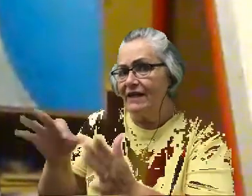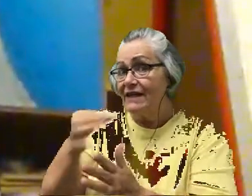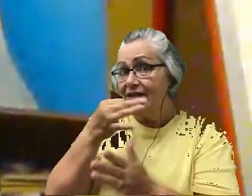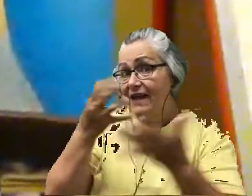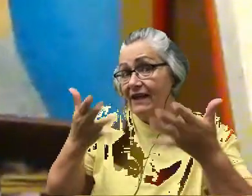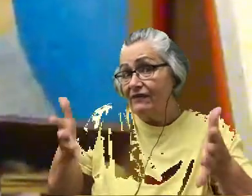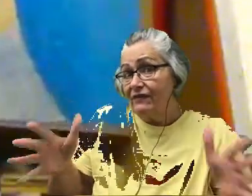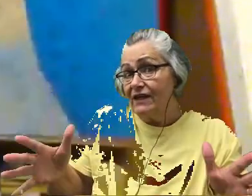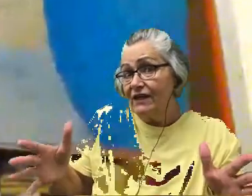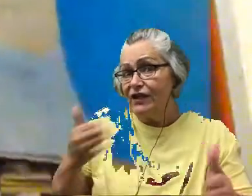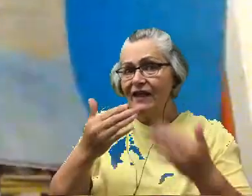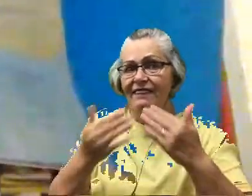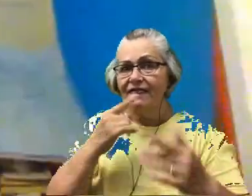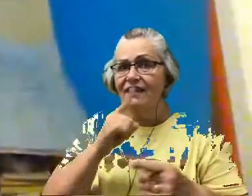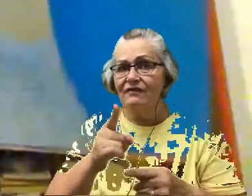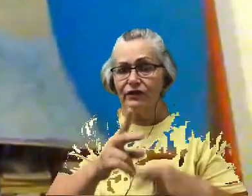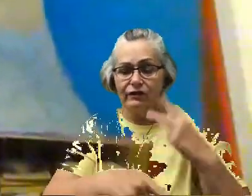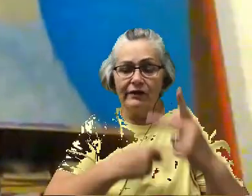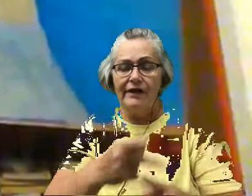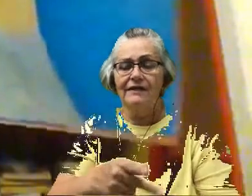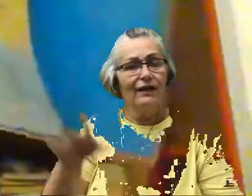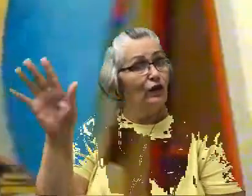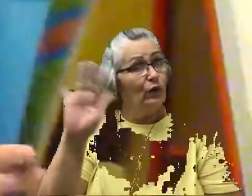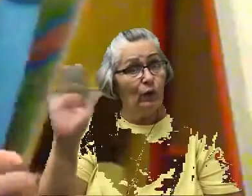too. Thanks for your kindness. Toodaloo."